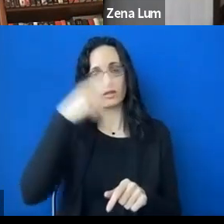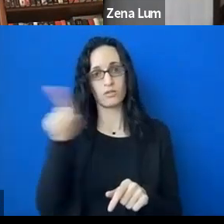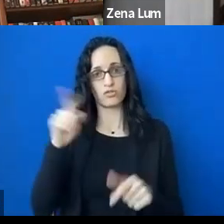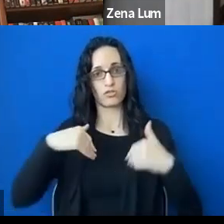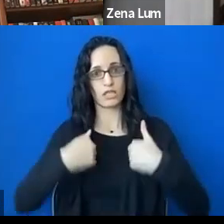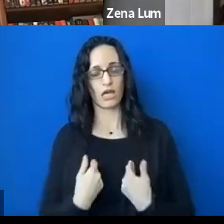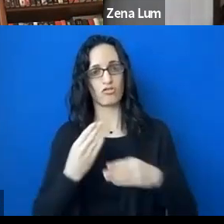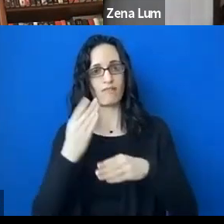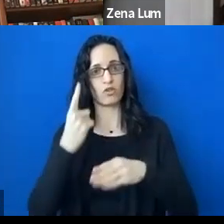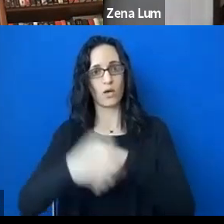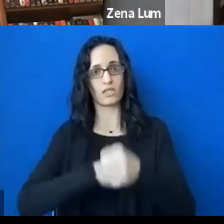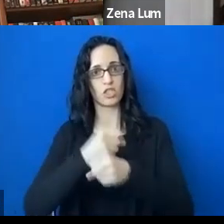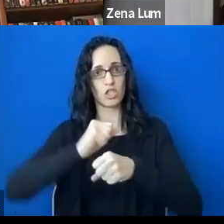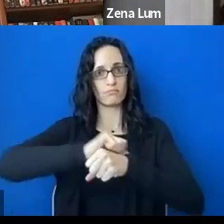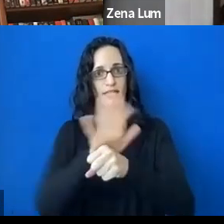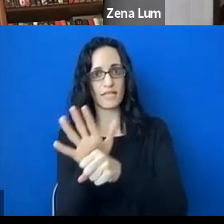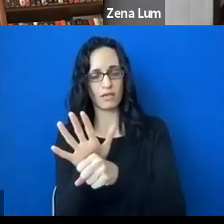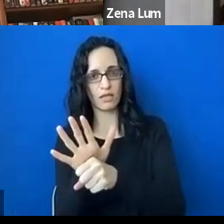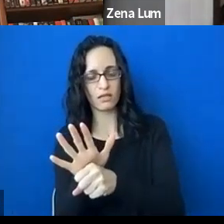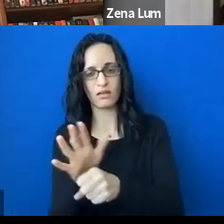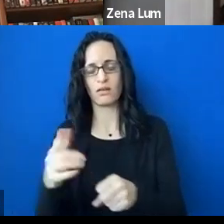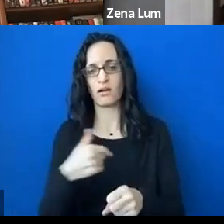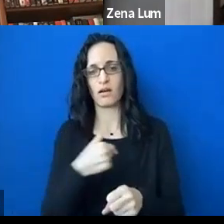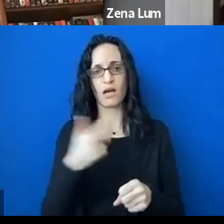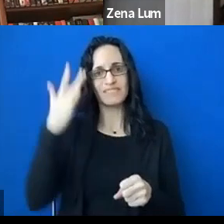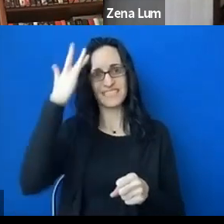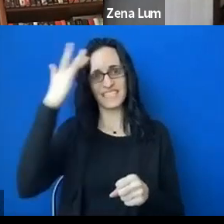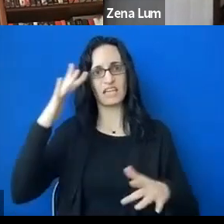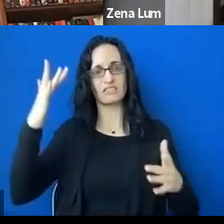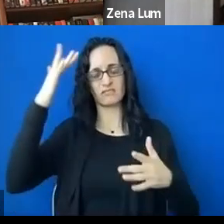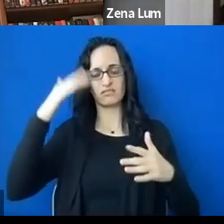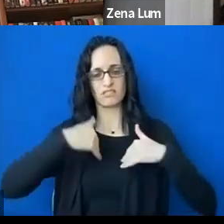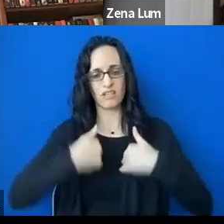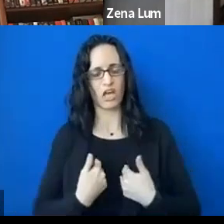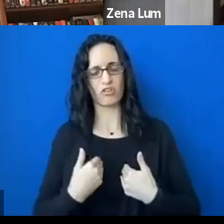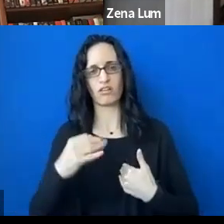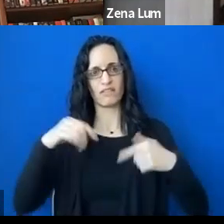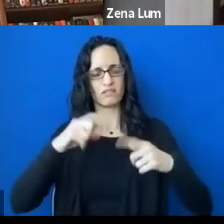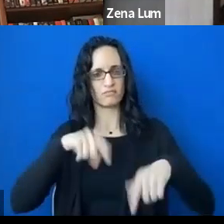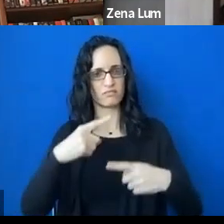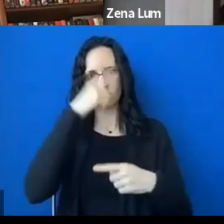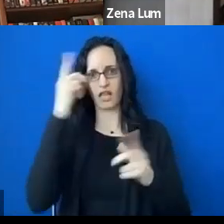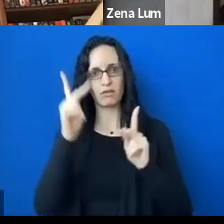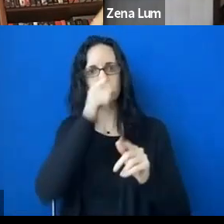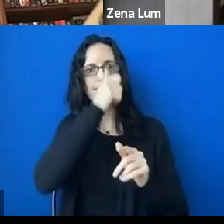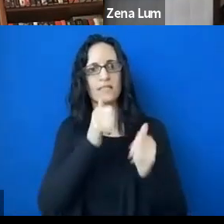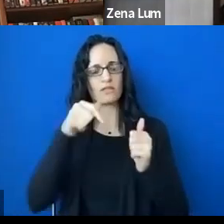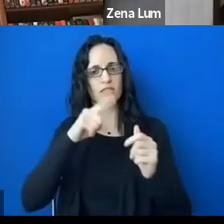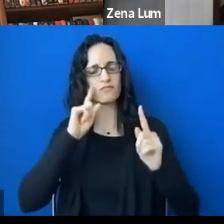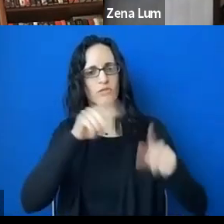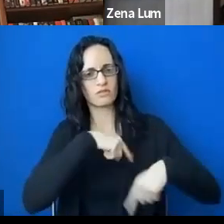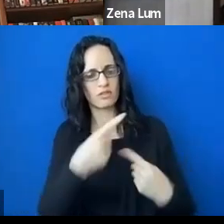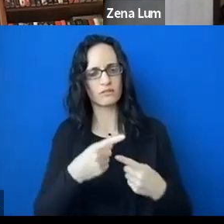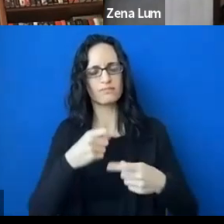pandemic? Fannie Lou Hamer said, I'm sick and tired of being sick and tired. Black people have been dealing with this for generations, for centuries,